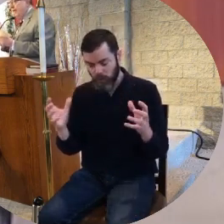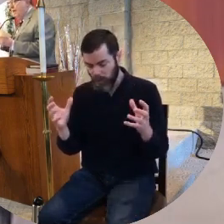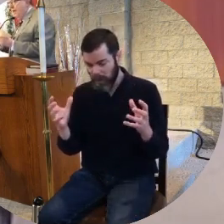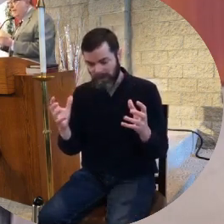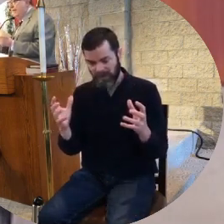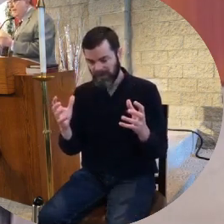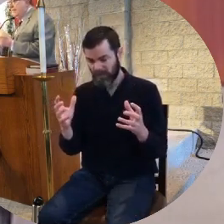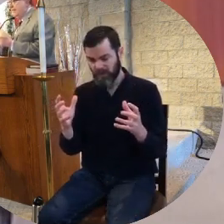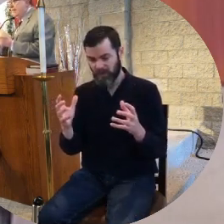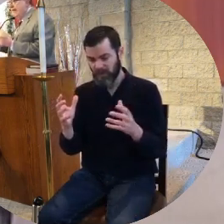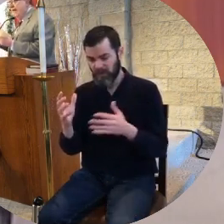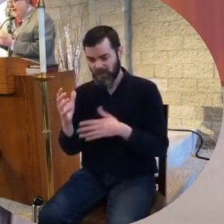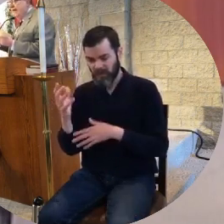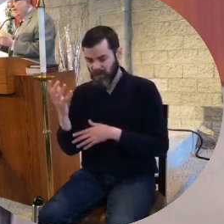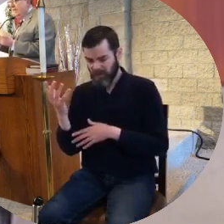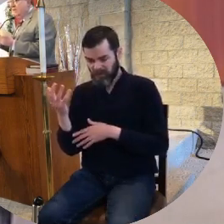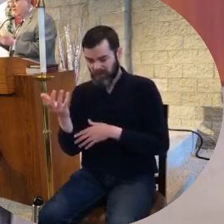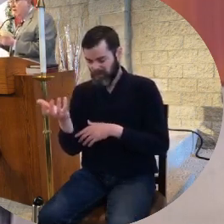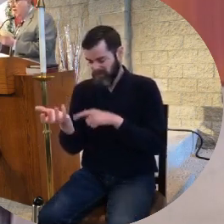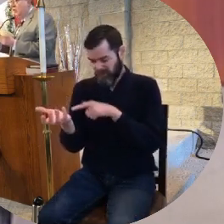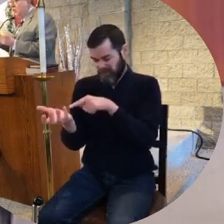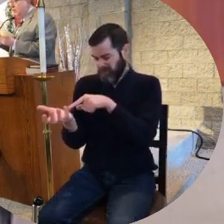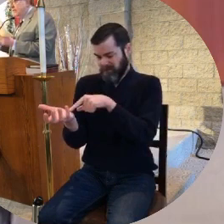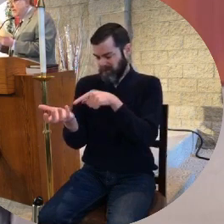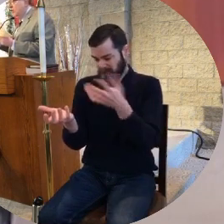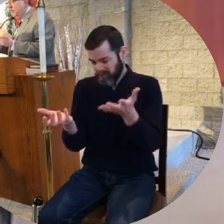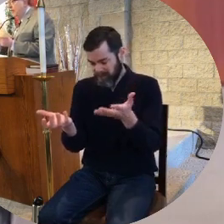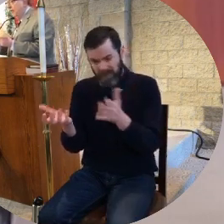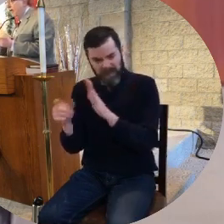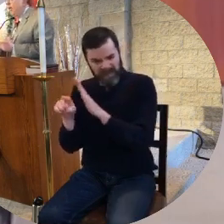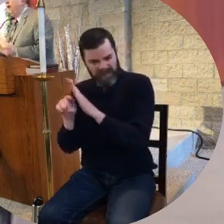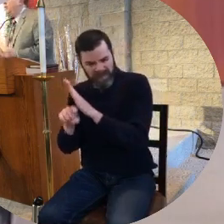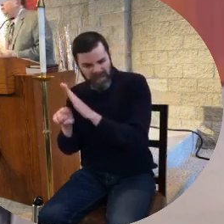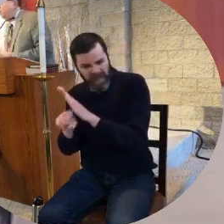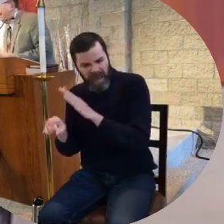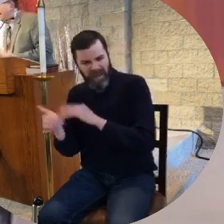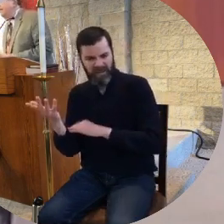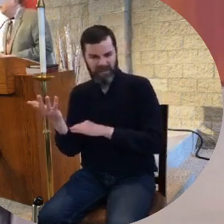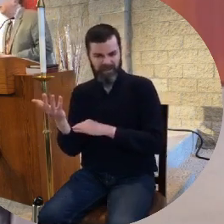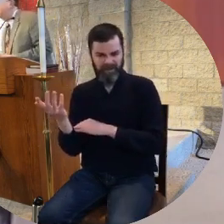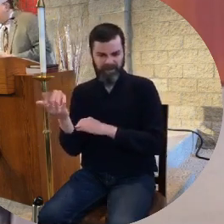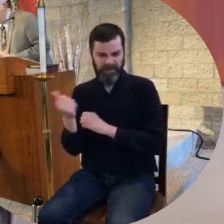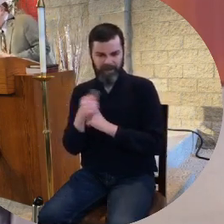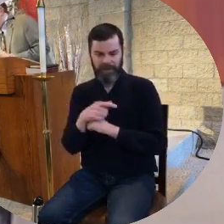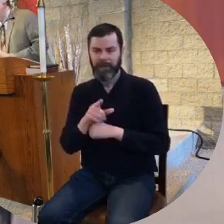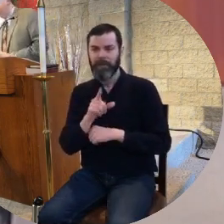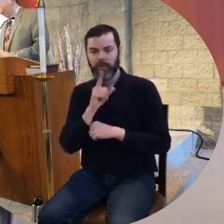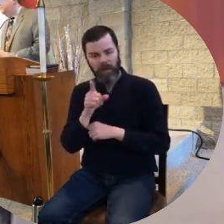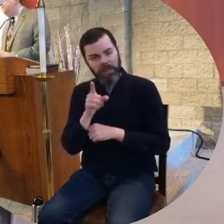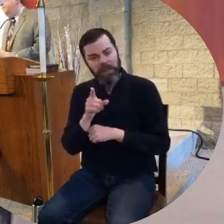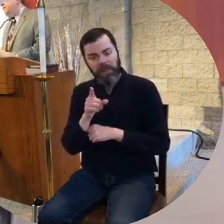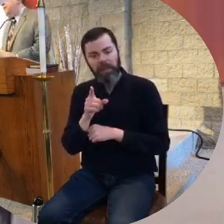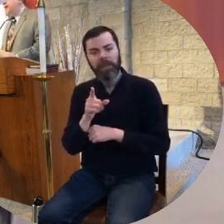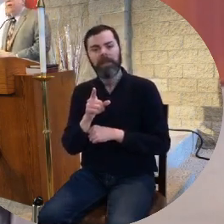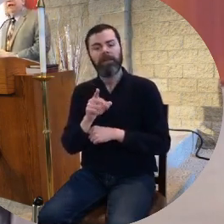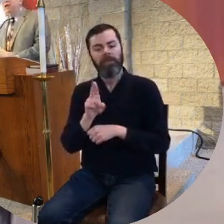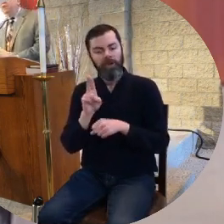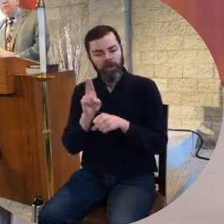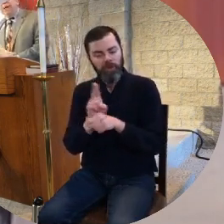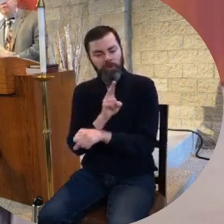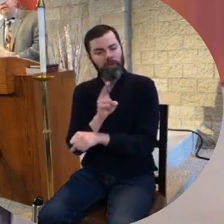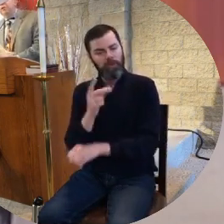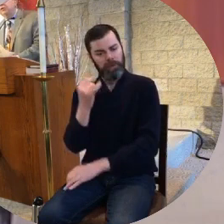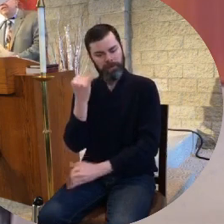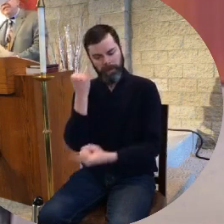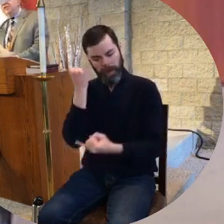practically non-existent unless there's a conscious possession of it and a readiness to use it. Now, what I loved